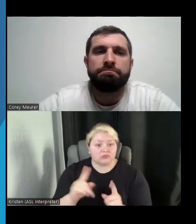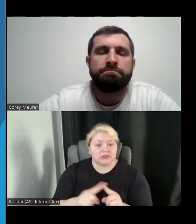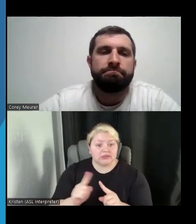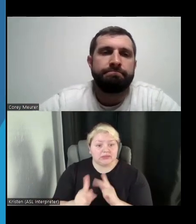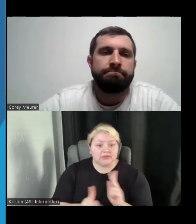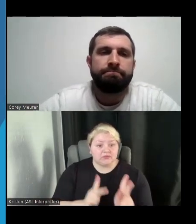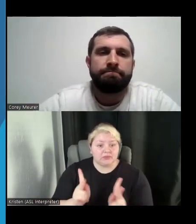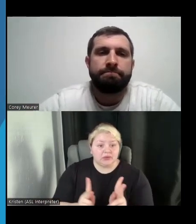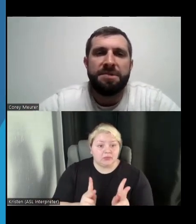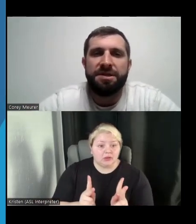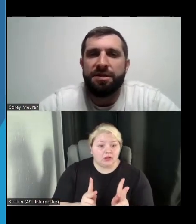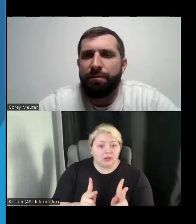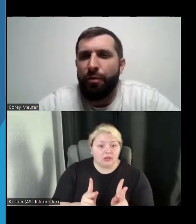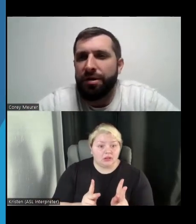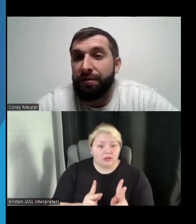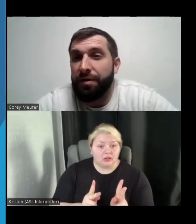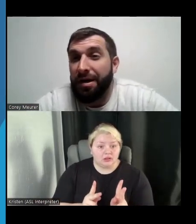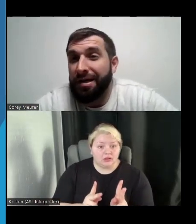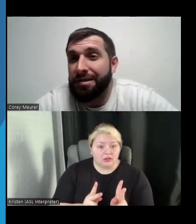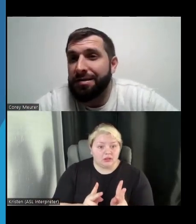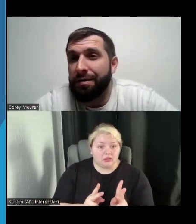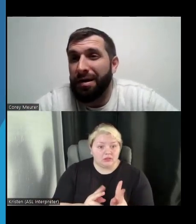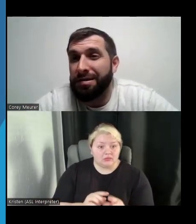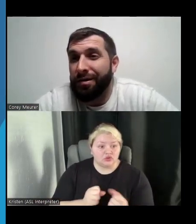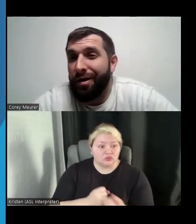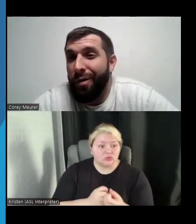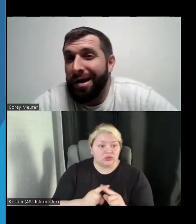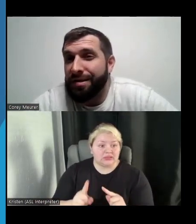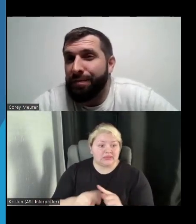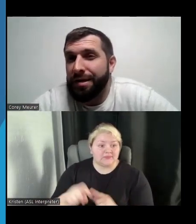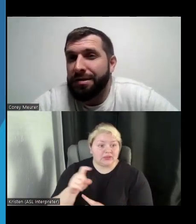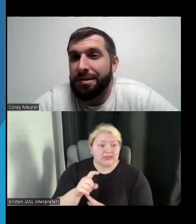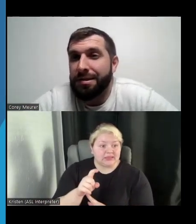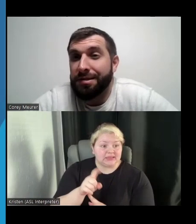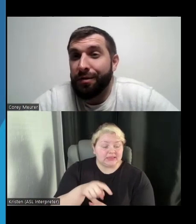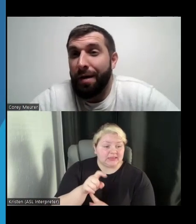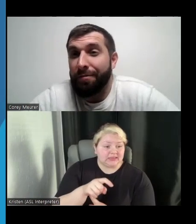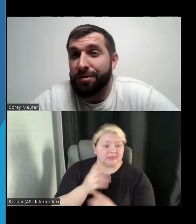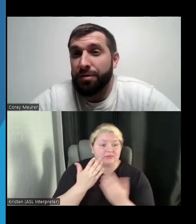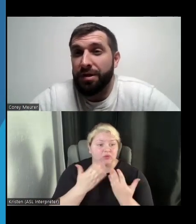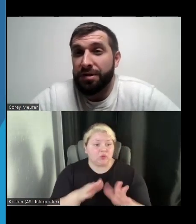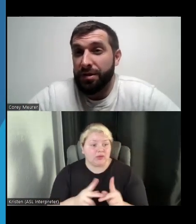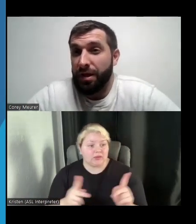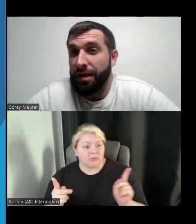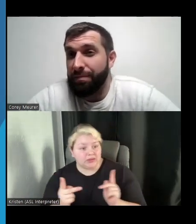Does it support different needs? Is there a quiet space?